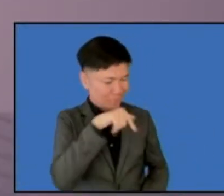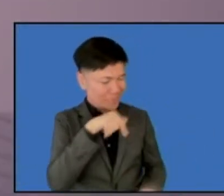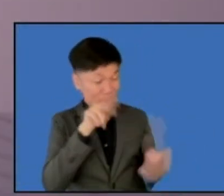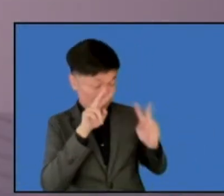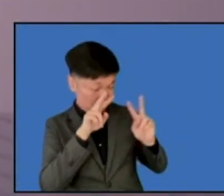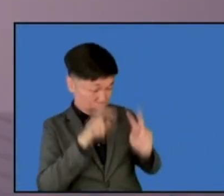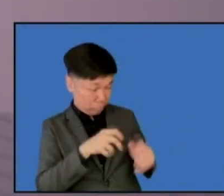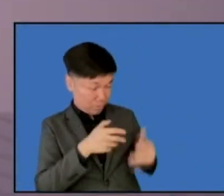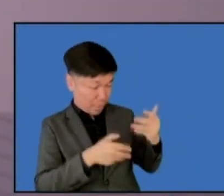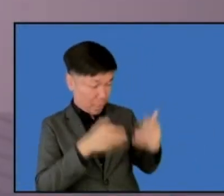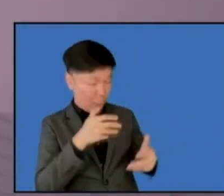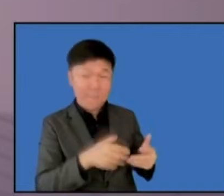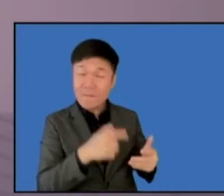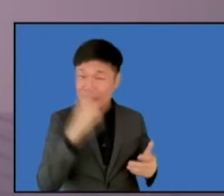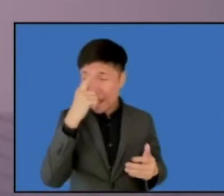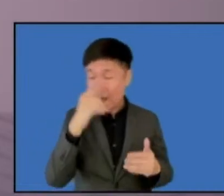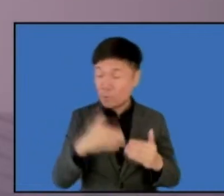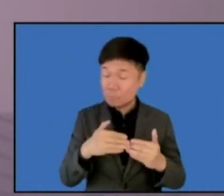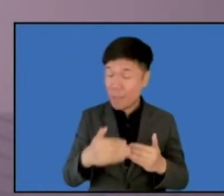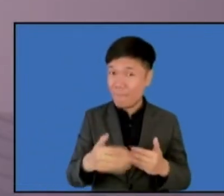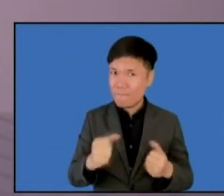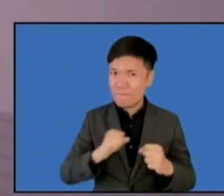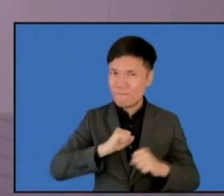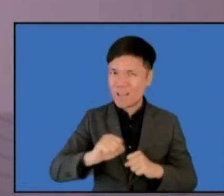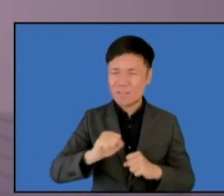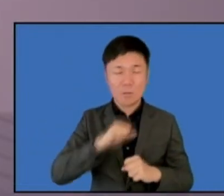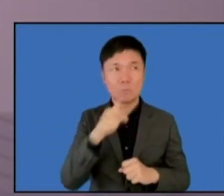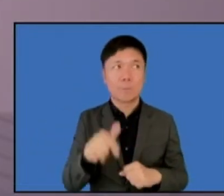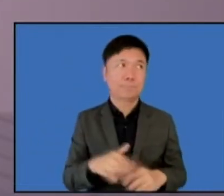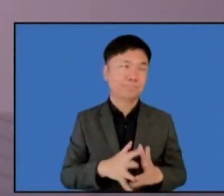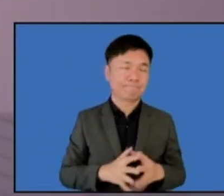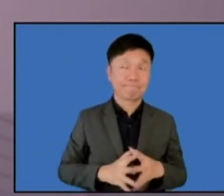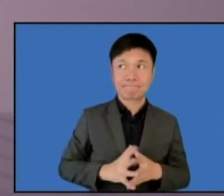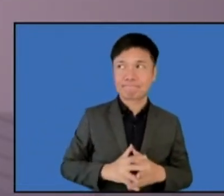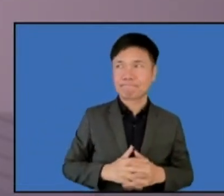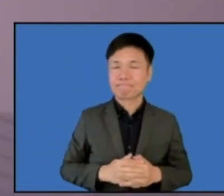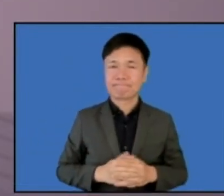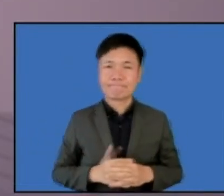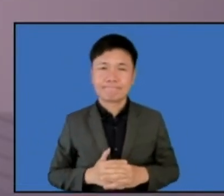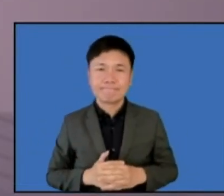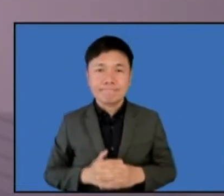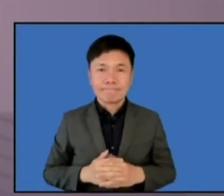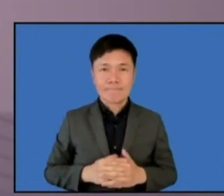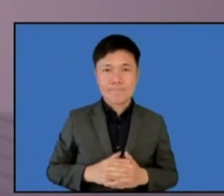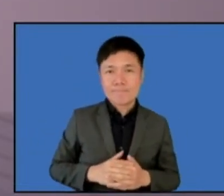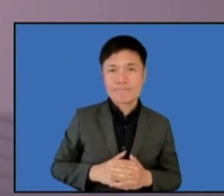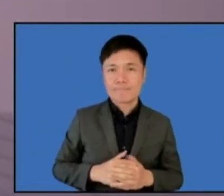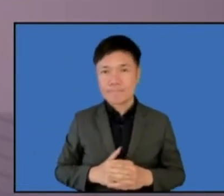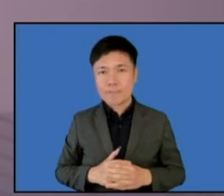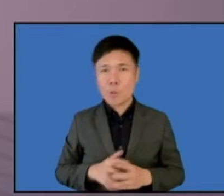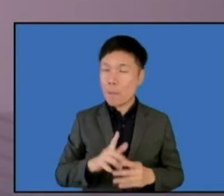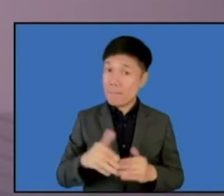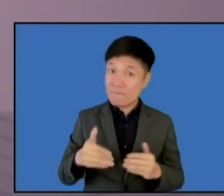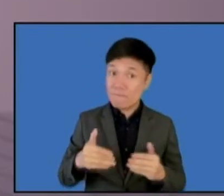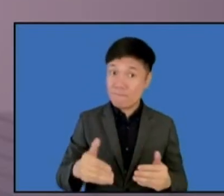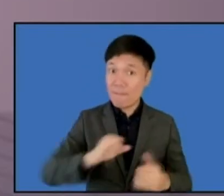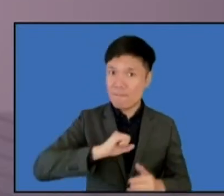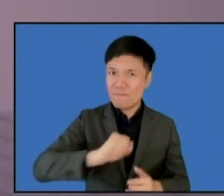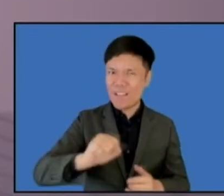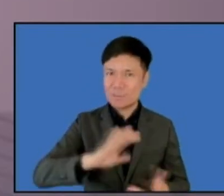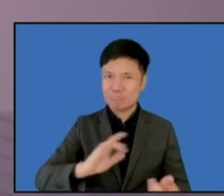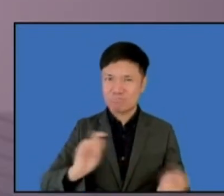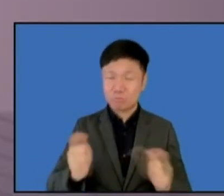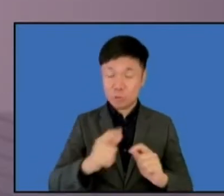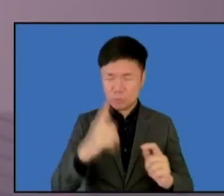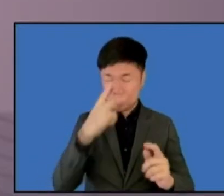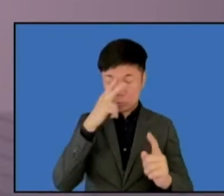to move much, much more faster in this kind of political time that we are in to shift the narrative. Thank you very much,